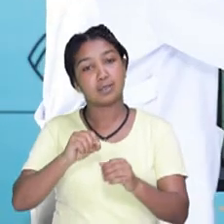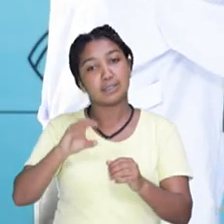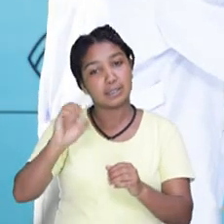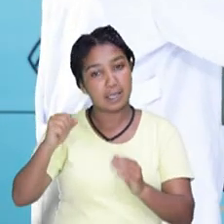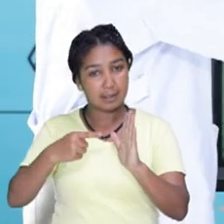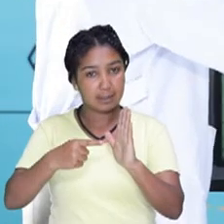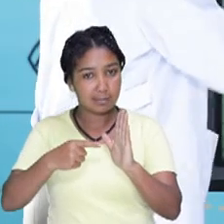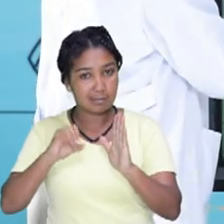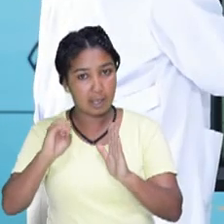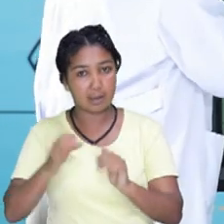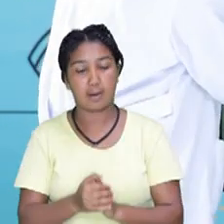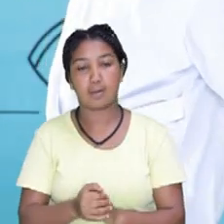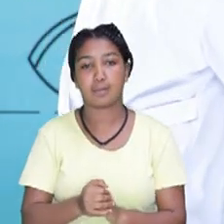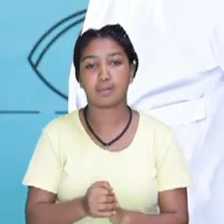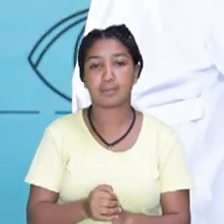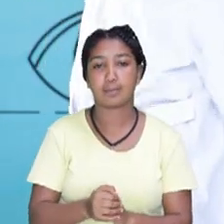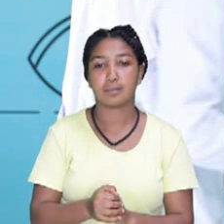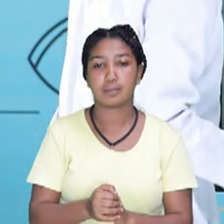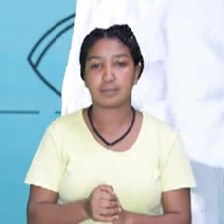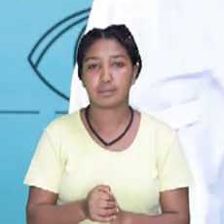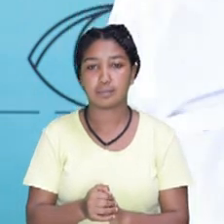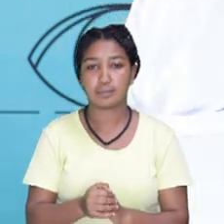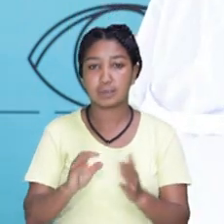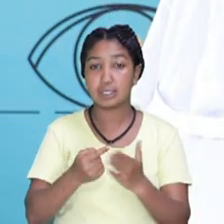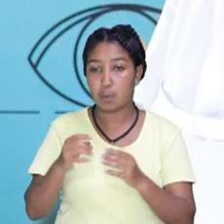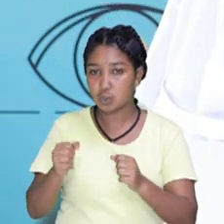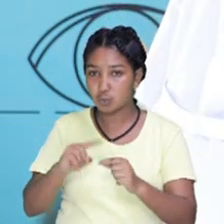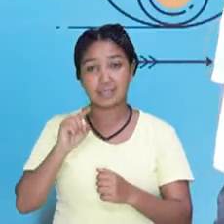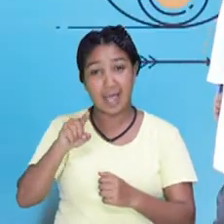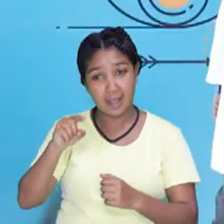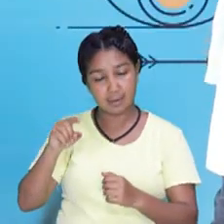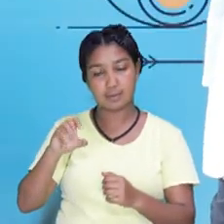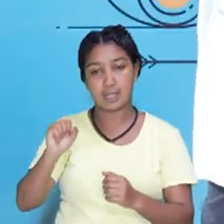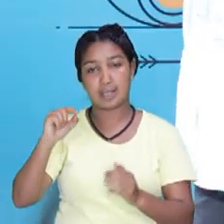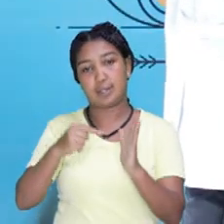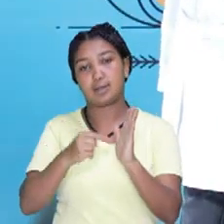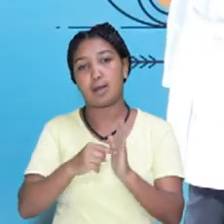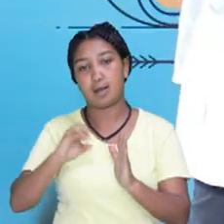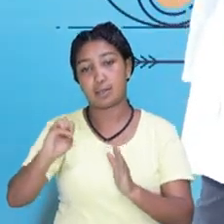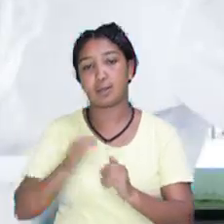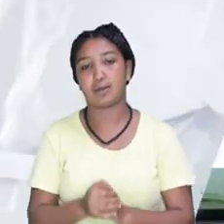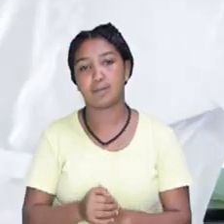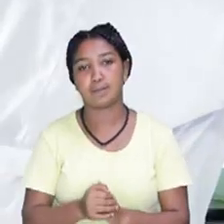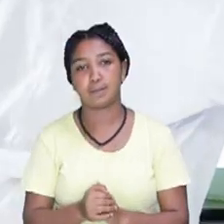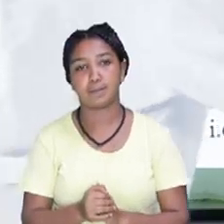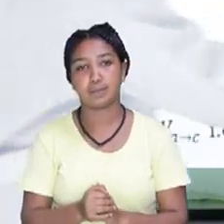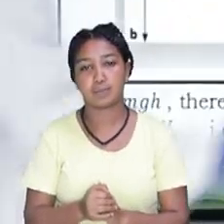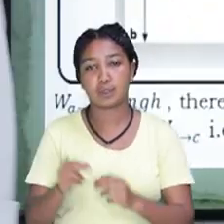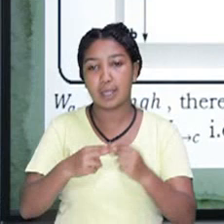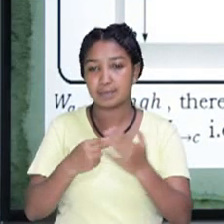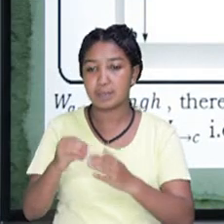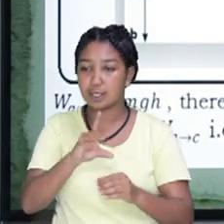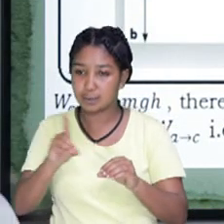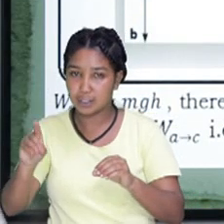theta. Taking mg sine theta and the displacement s, it's possible to have mg sine theta is the force, mg sine theta times